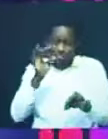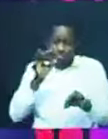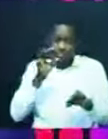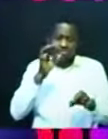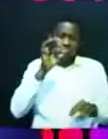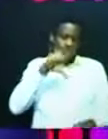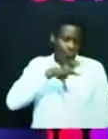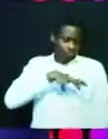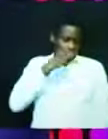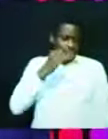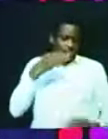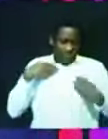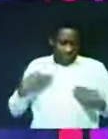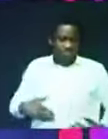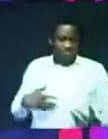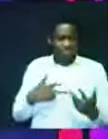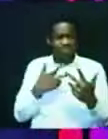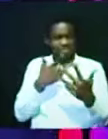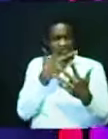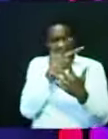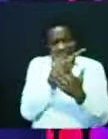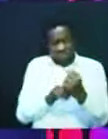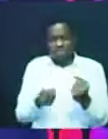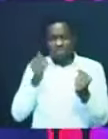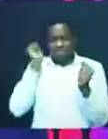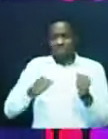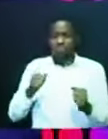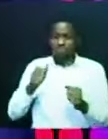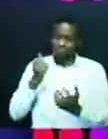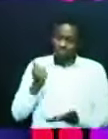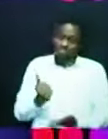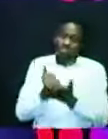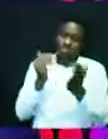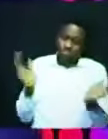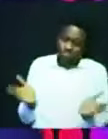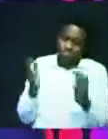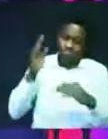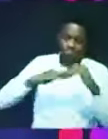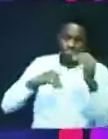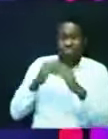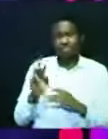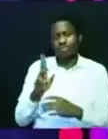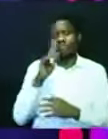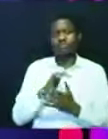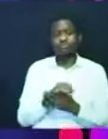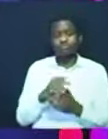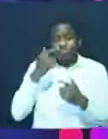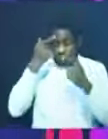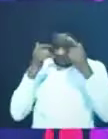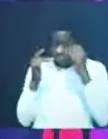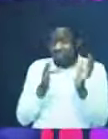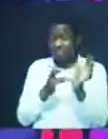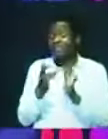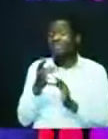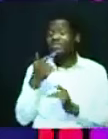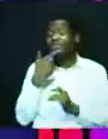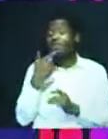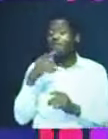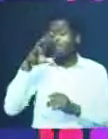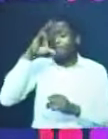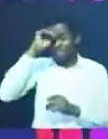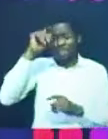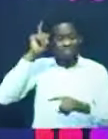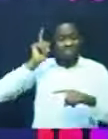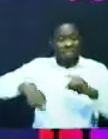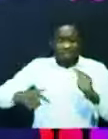Jesus said, man shall not live by bread alone, by everywhere that comes out of the mouth of the Lord. Dikai say nam na Yesu aka ni